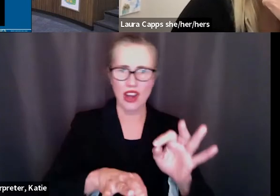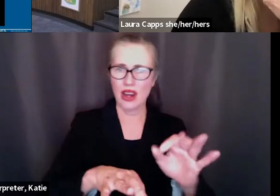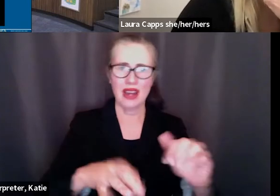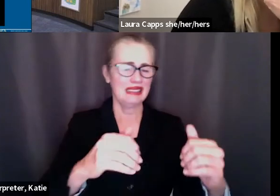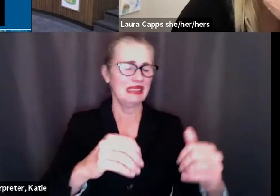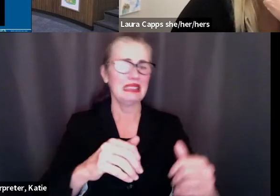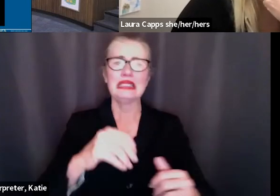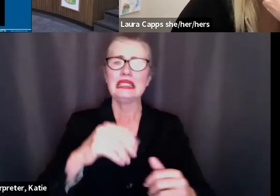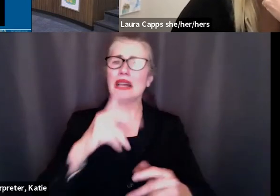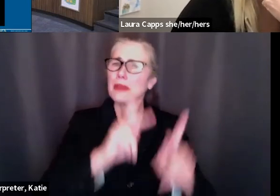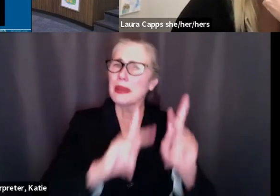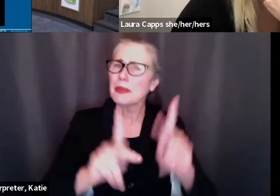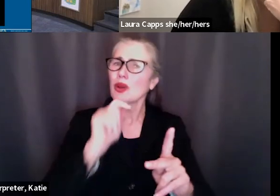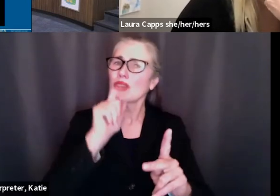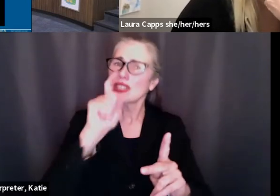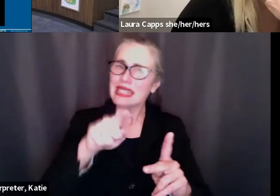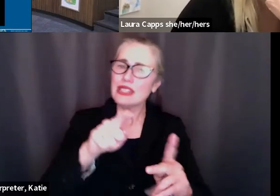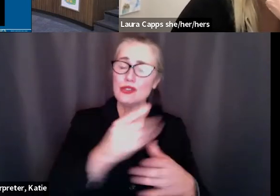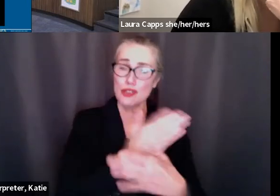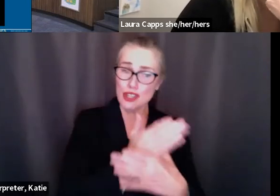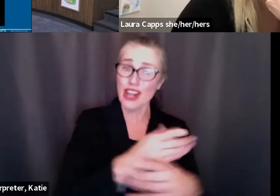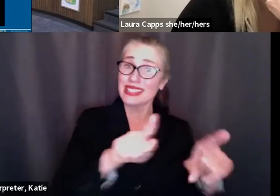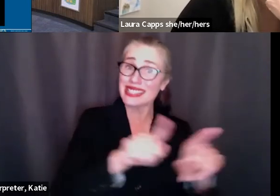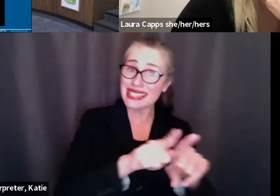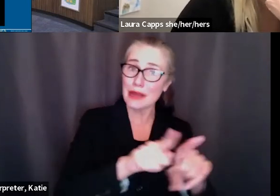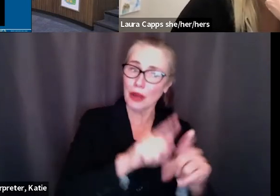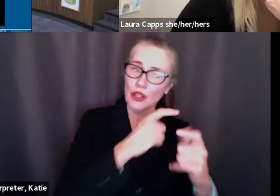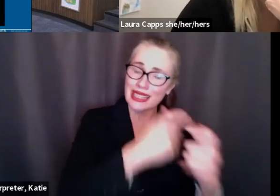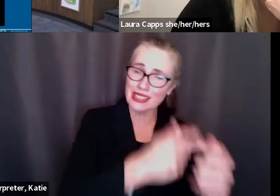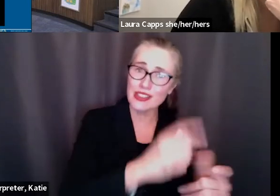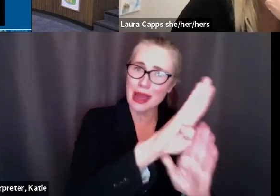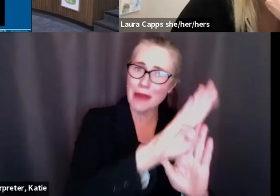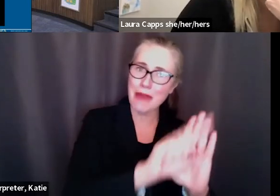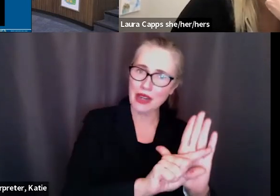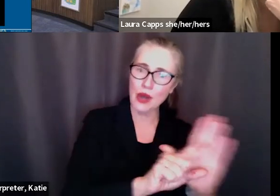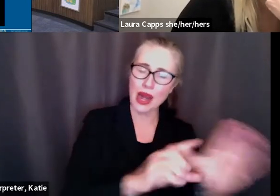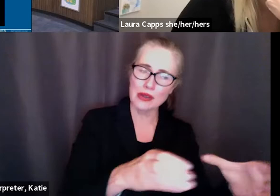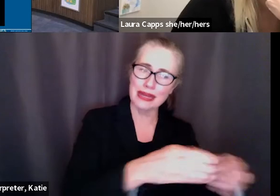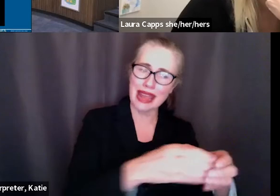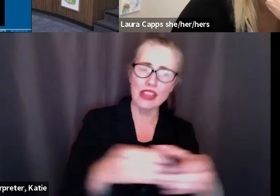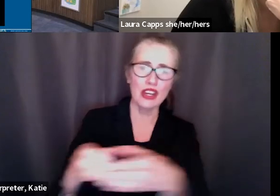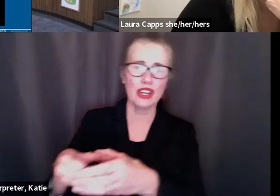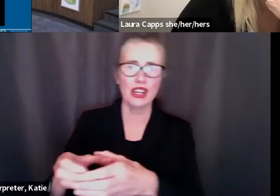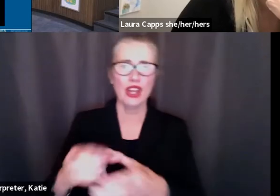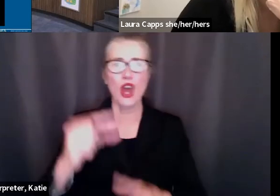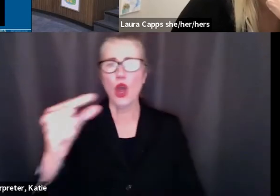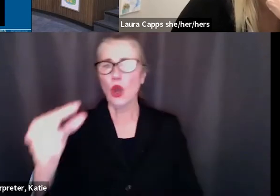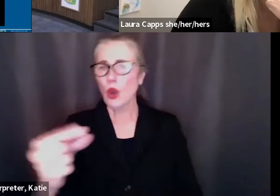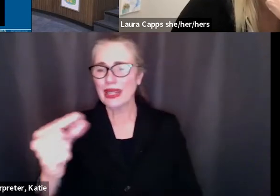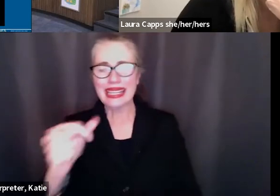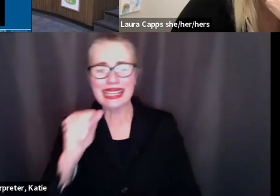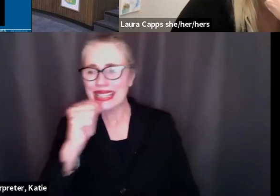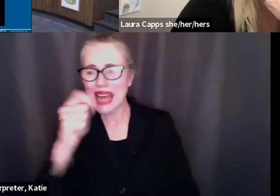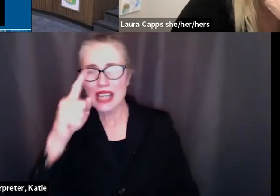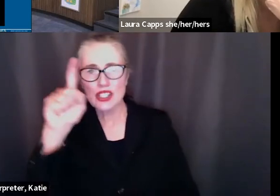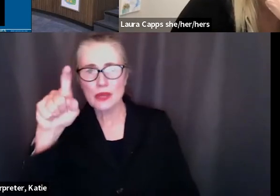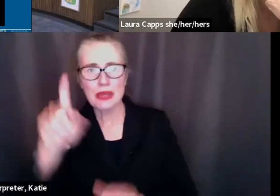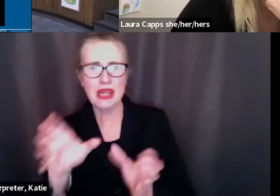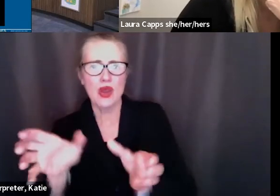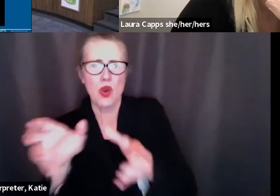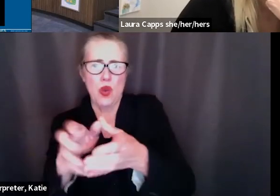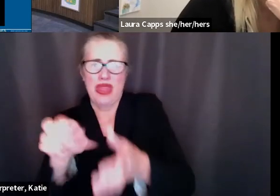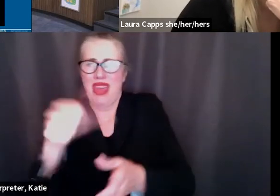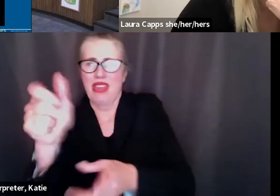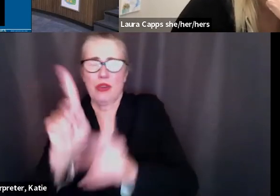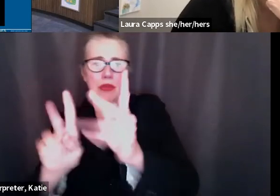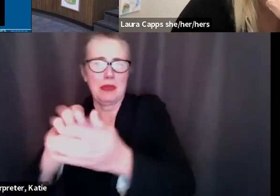don't serve similar backgrounds and issues in the same district the legal and whole branch should not be put together because they have different income levels and struggles for